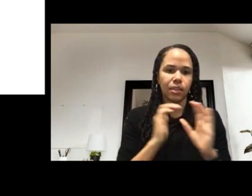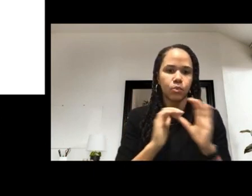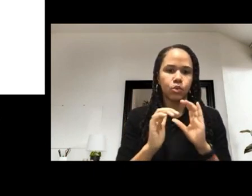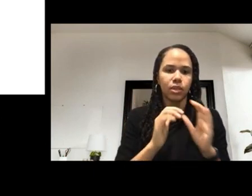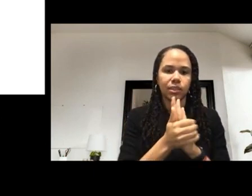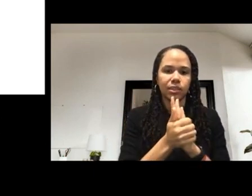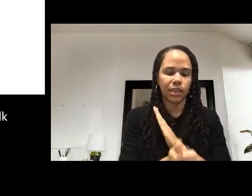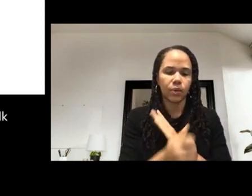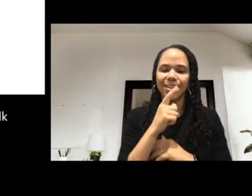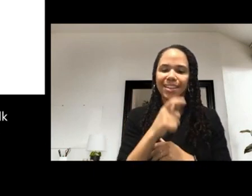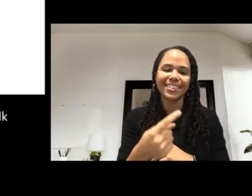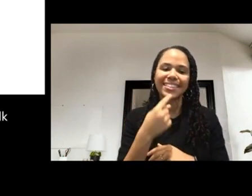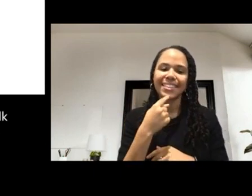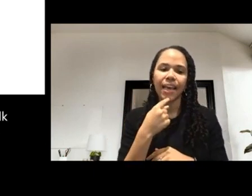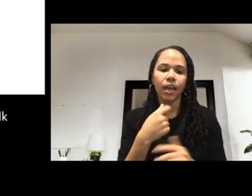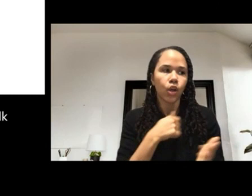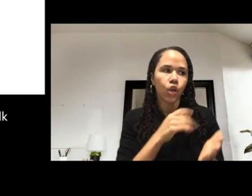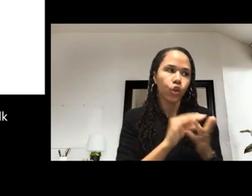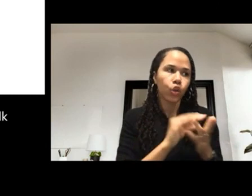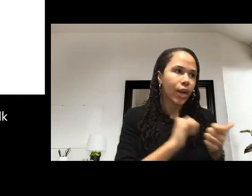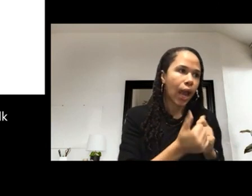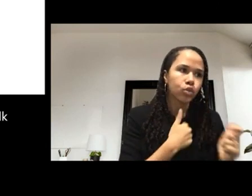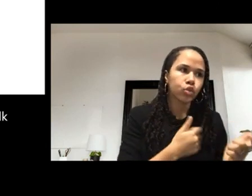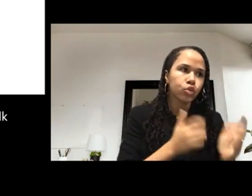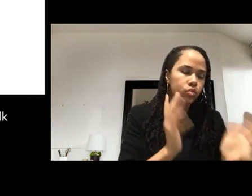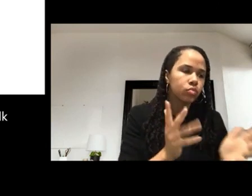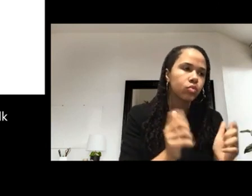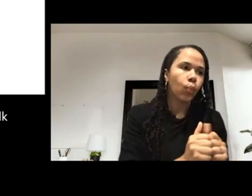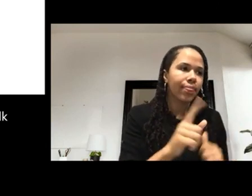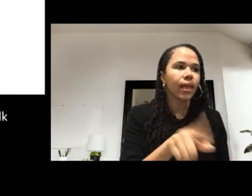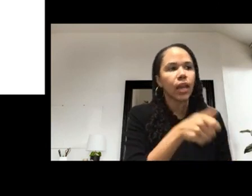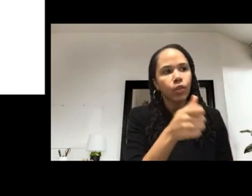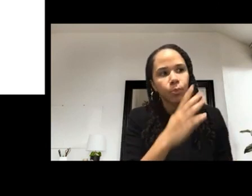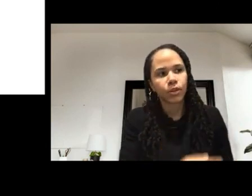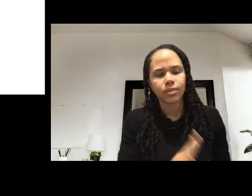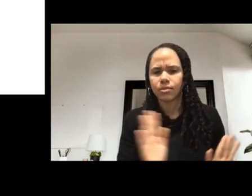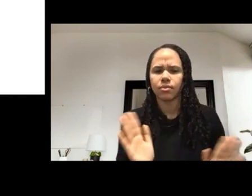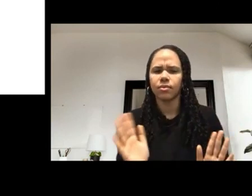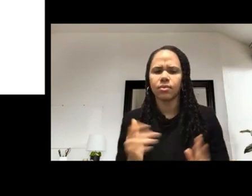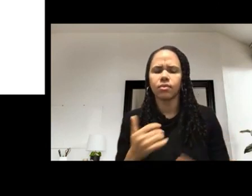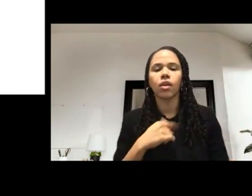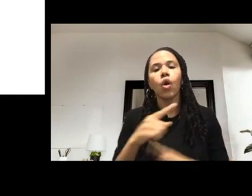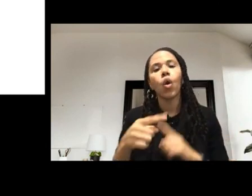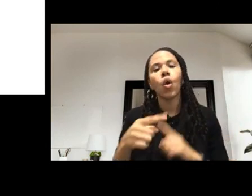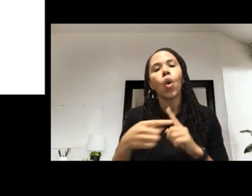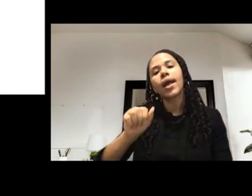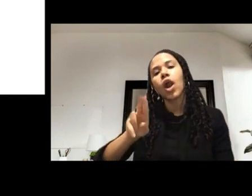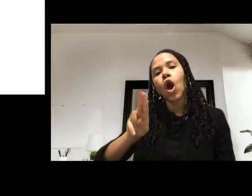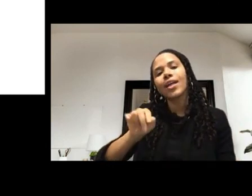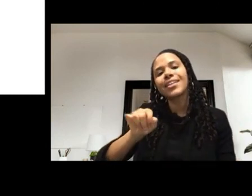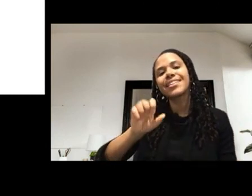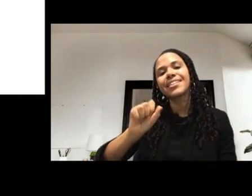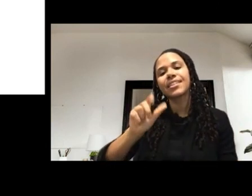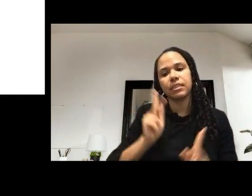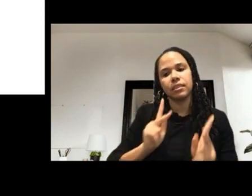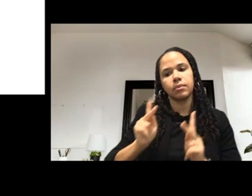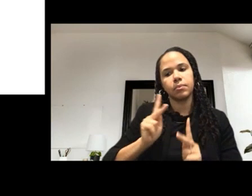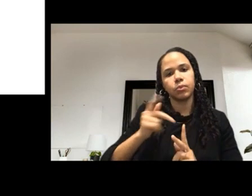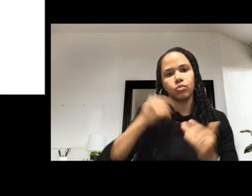somebody else, because that's not something that really works. When autistic people don't know what to do, they can't figure it out.